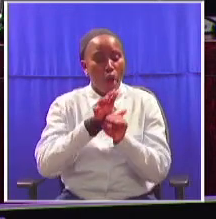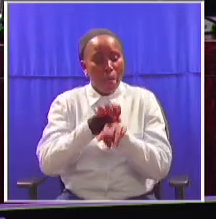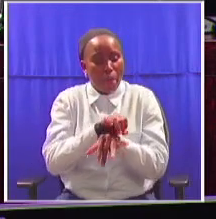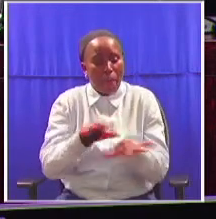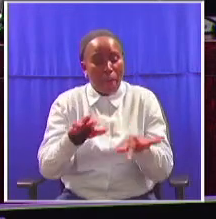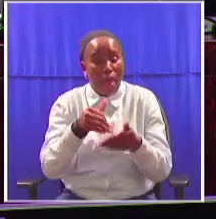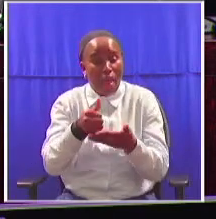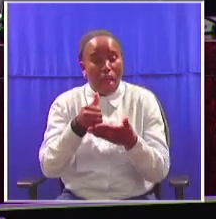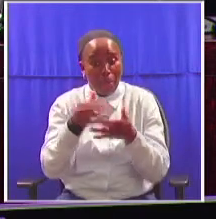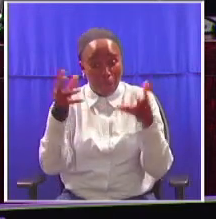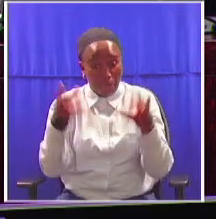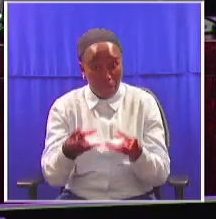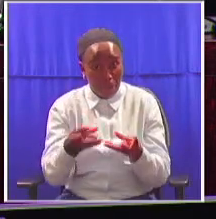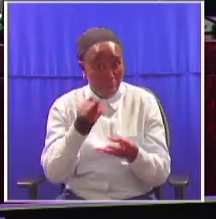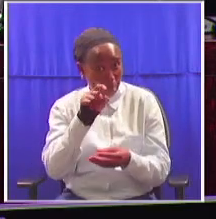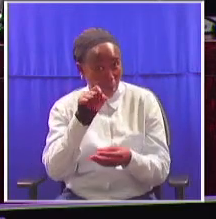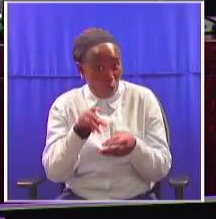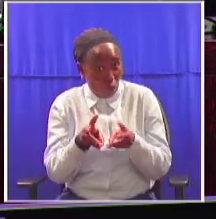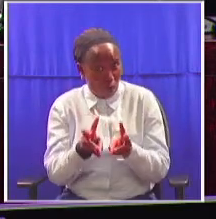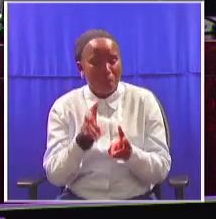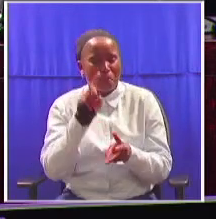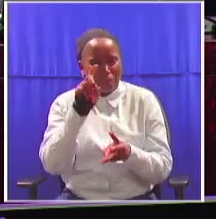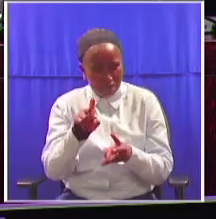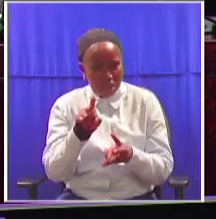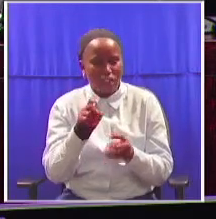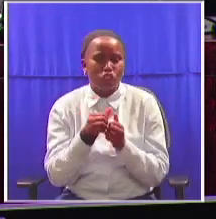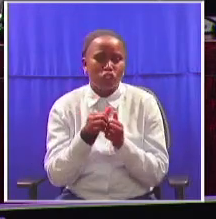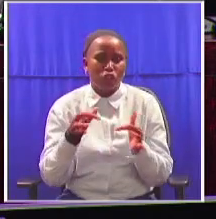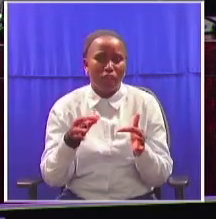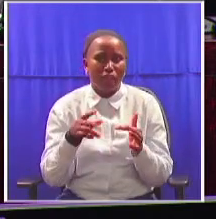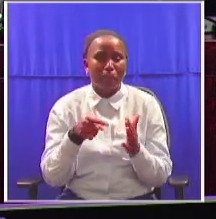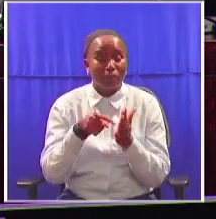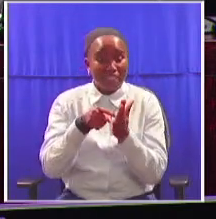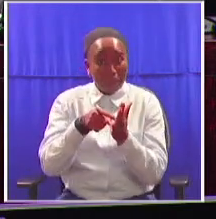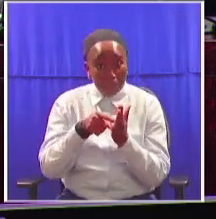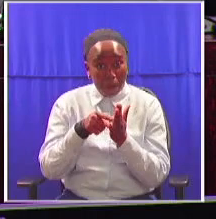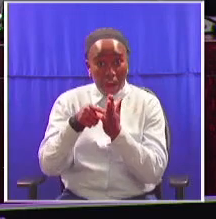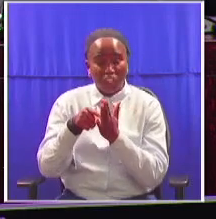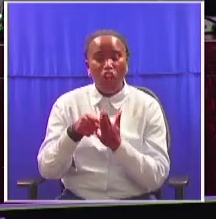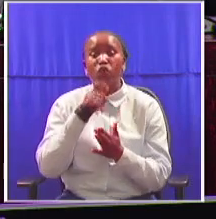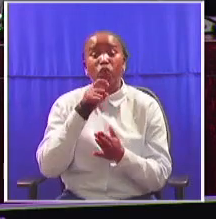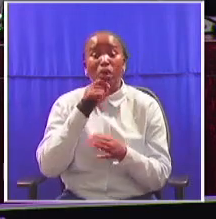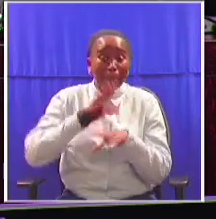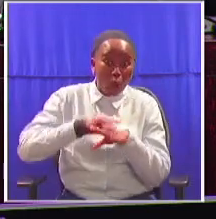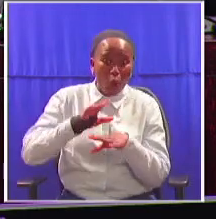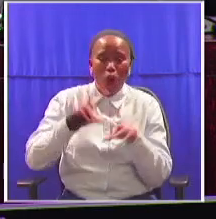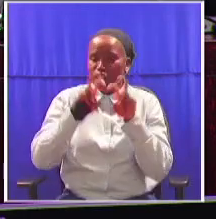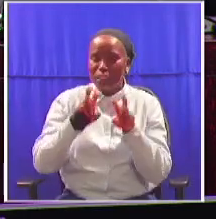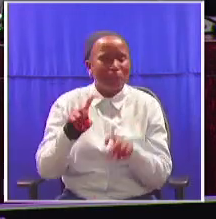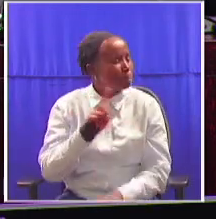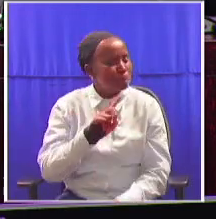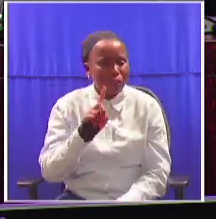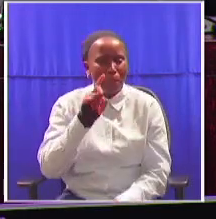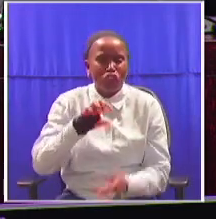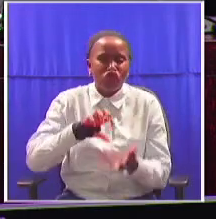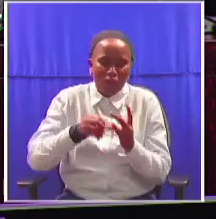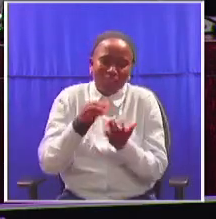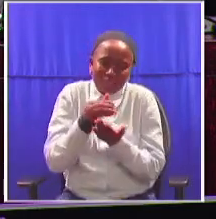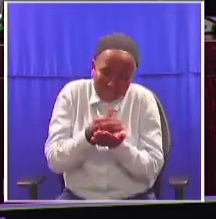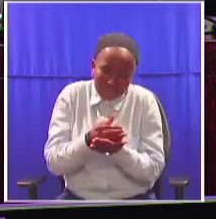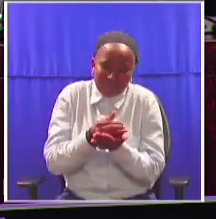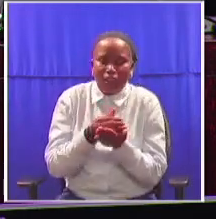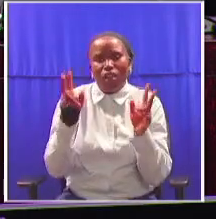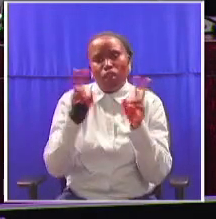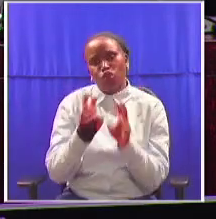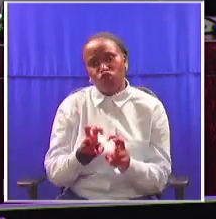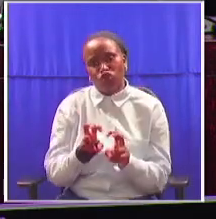now to bring down demand and over the winter months. We can all make a difference